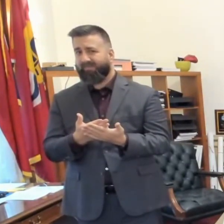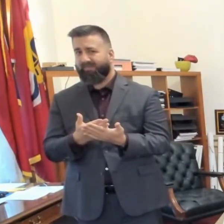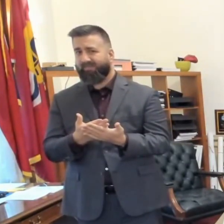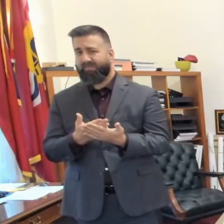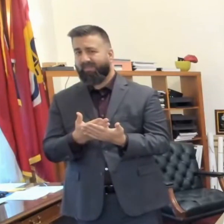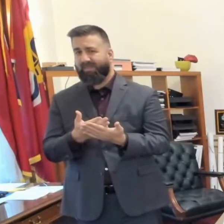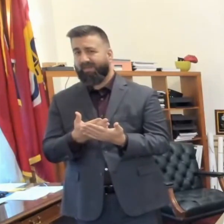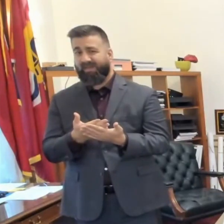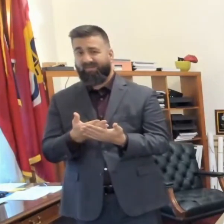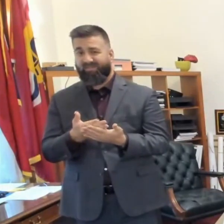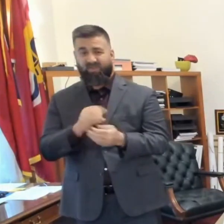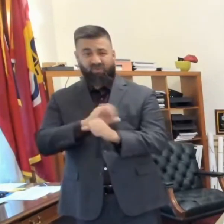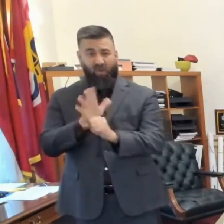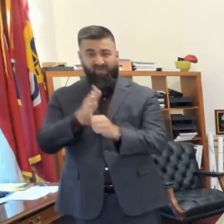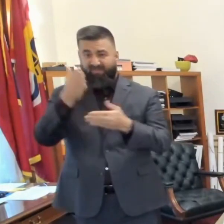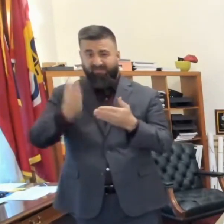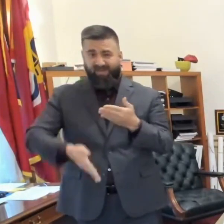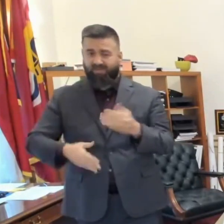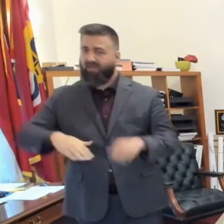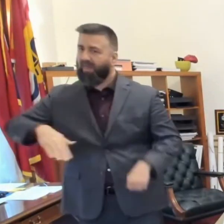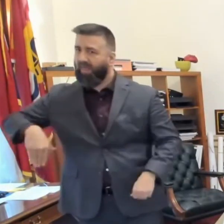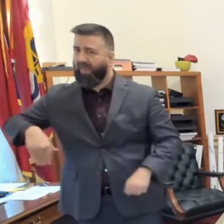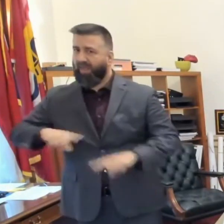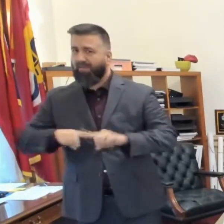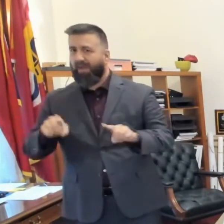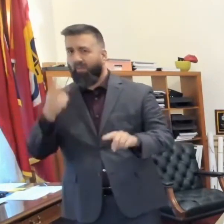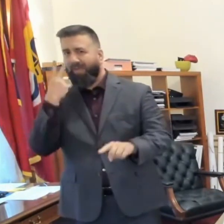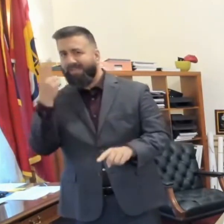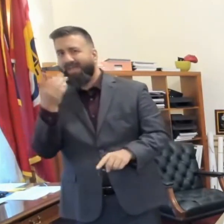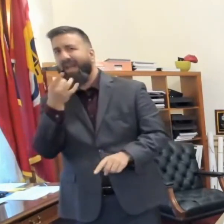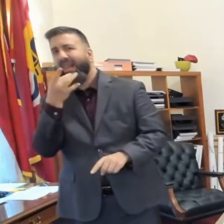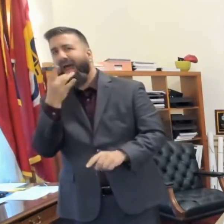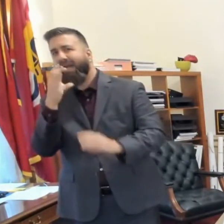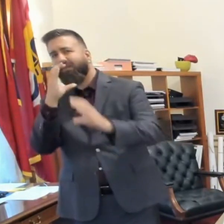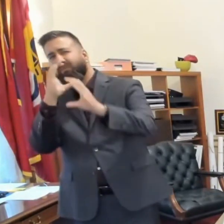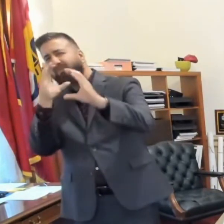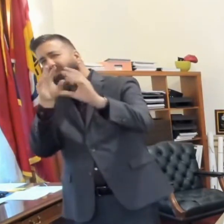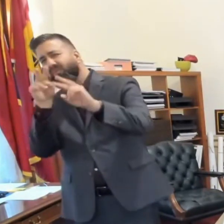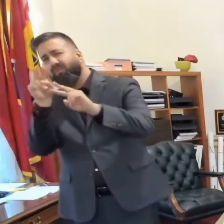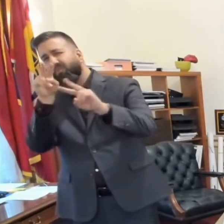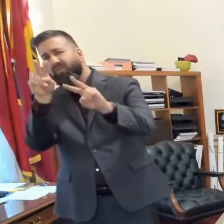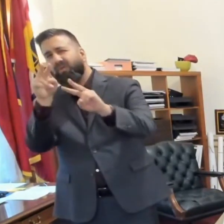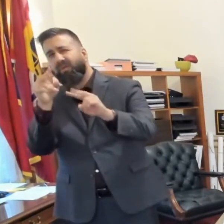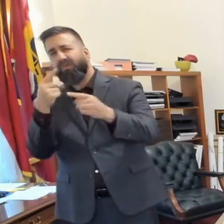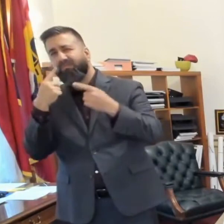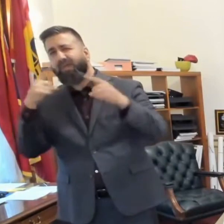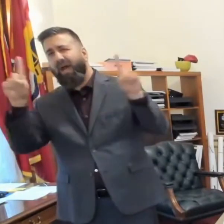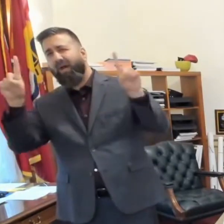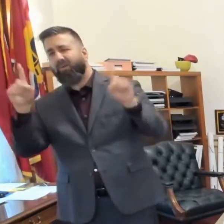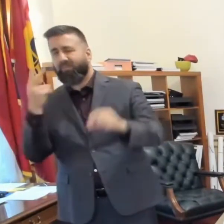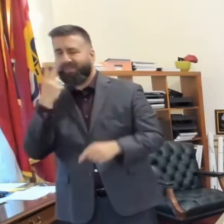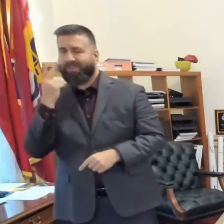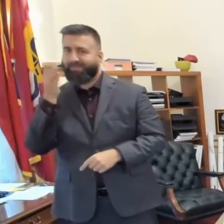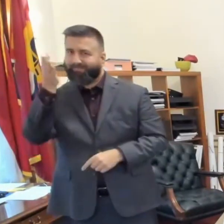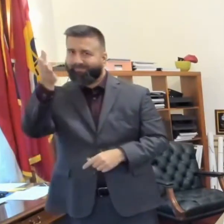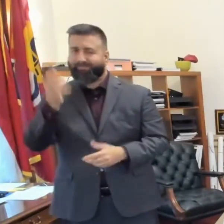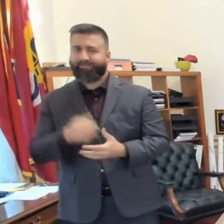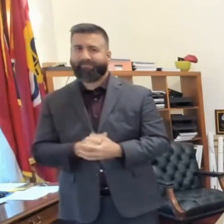see the light at the end of the tunnel. I think it's a little longer, a little further than we'd like for it to be,